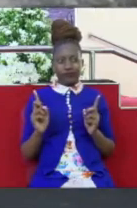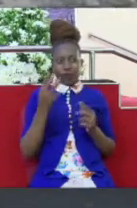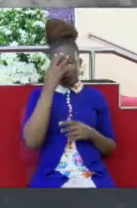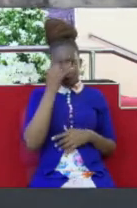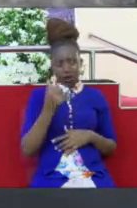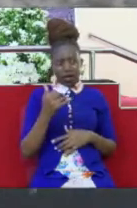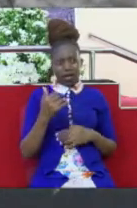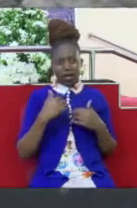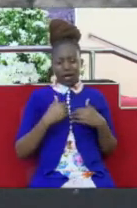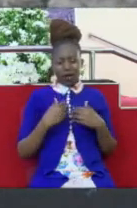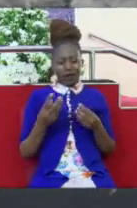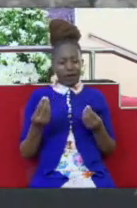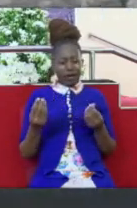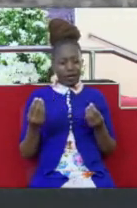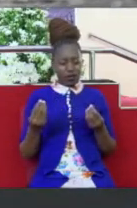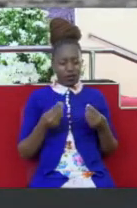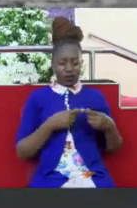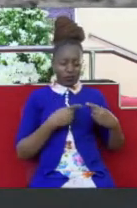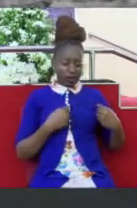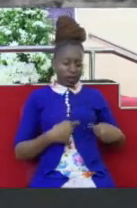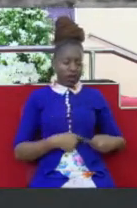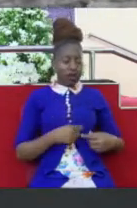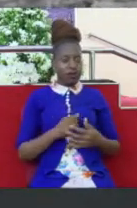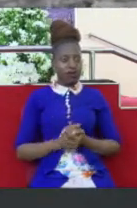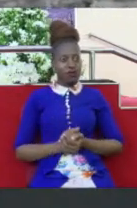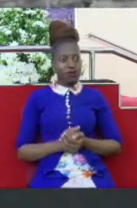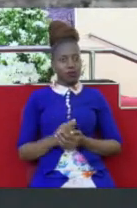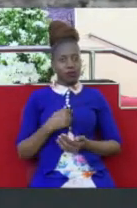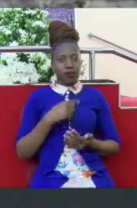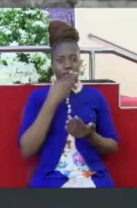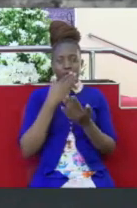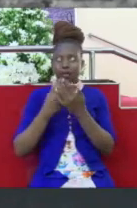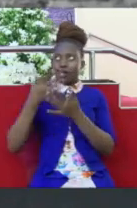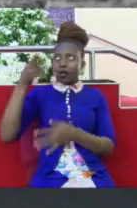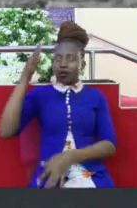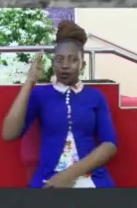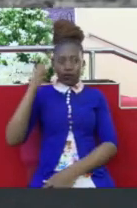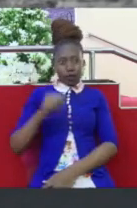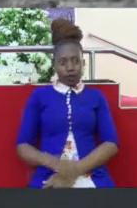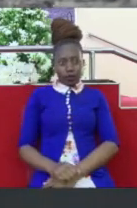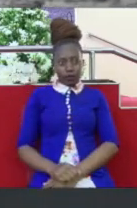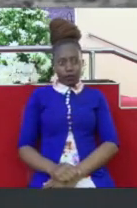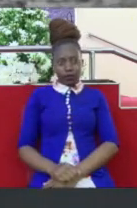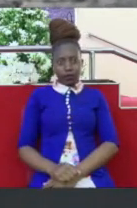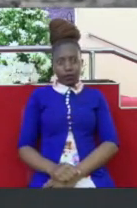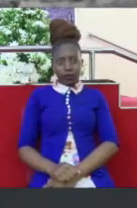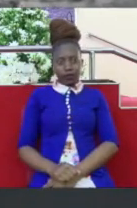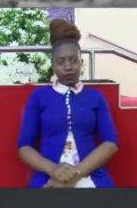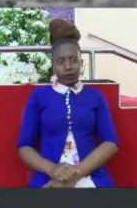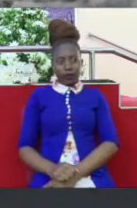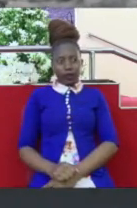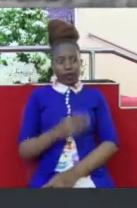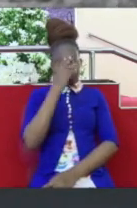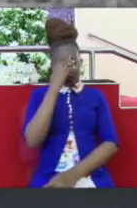mdogo. And I'm so thankful for that. Na nashukuru Mungu kwa hiyo. Because most policemen that have been through what she's gone through, kwa sababu